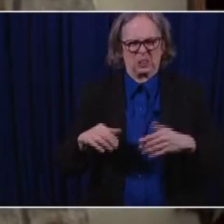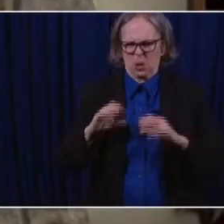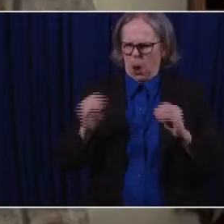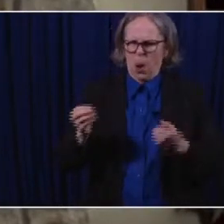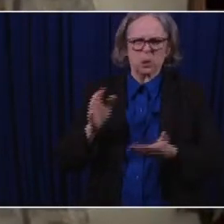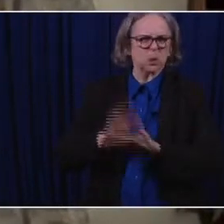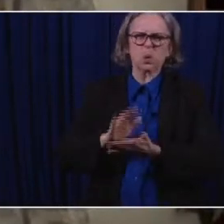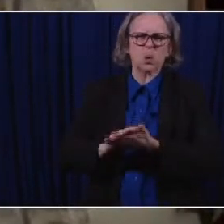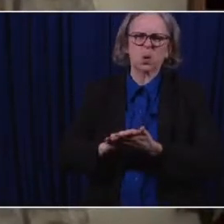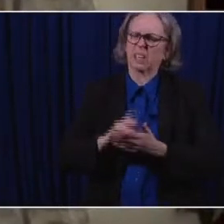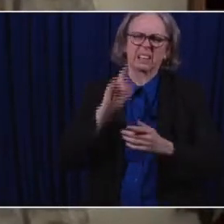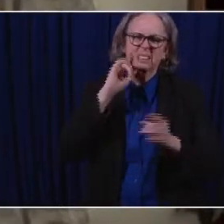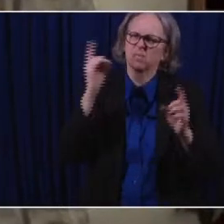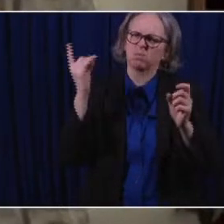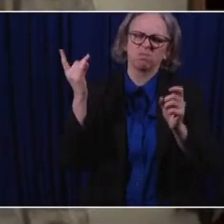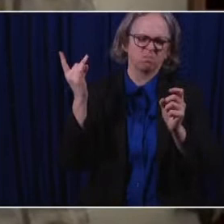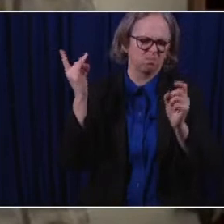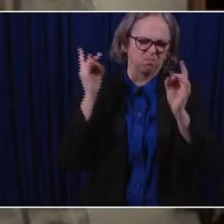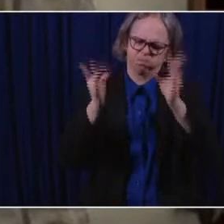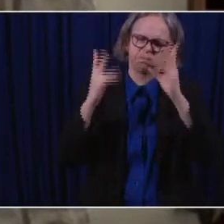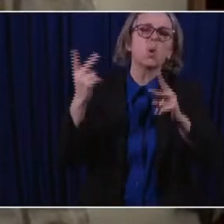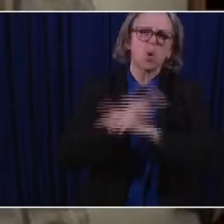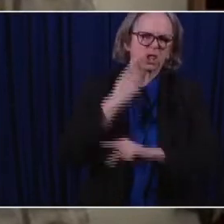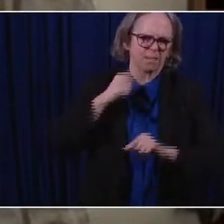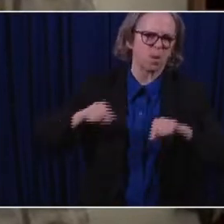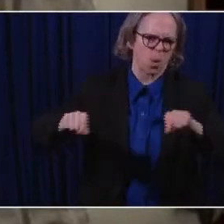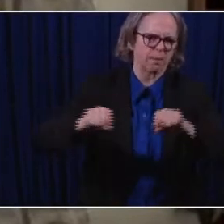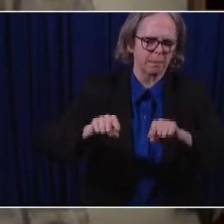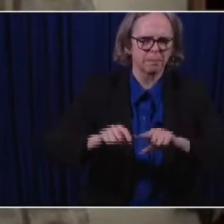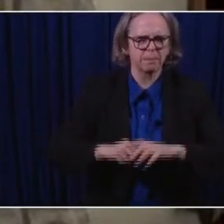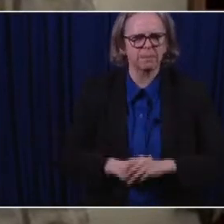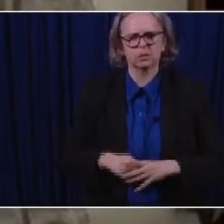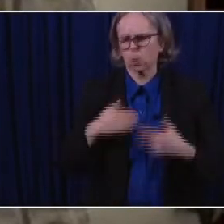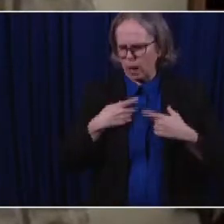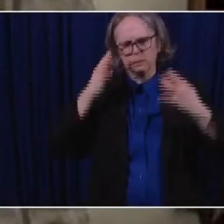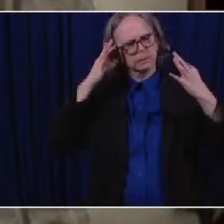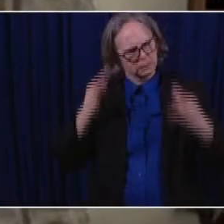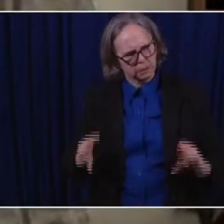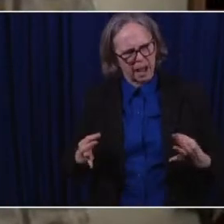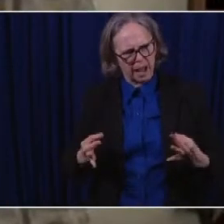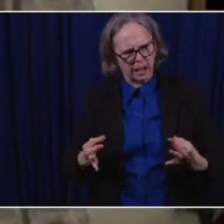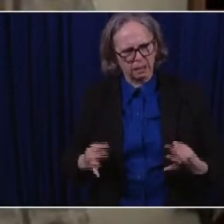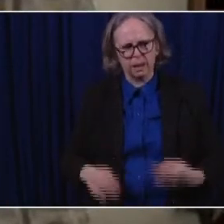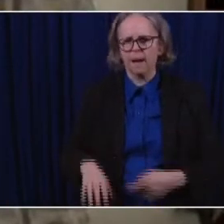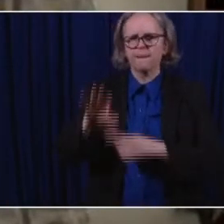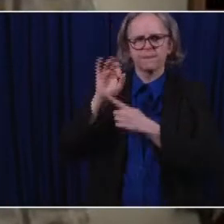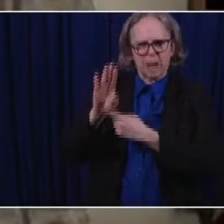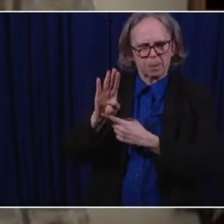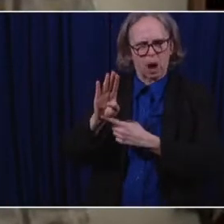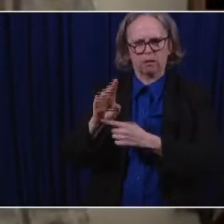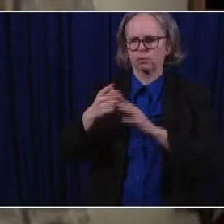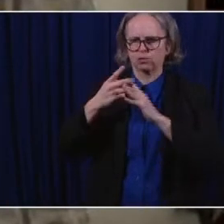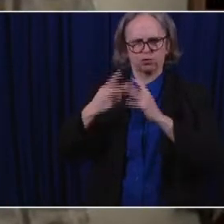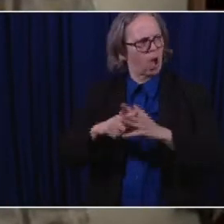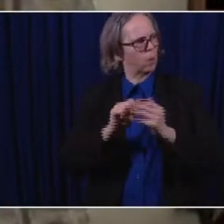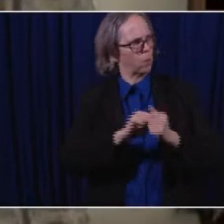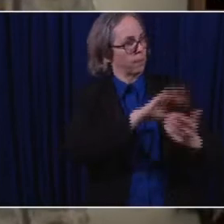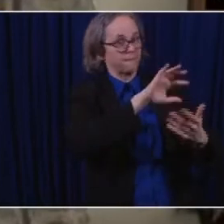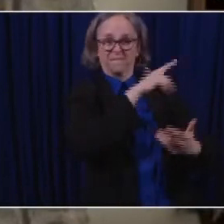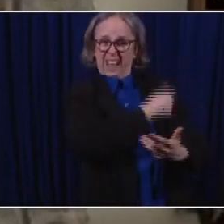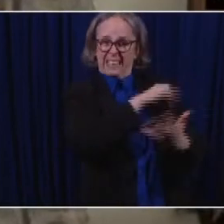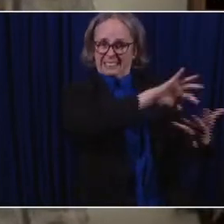So we took the month of February, but at the same time, we said we're going to try to stay at